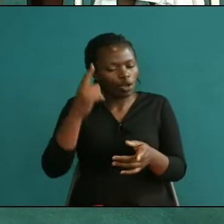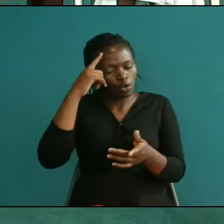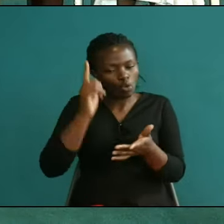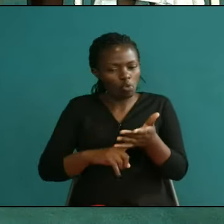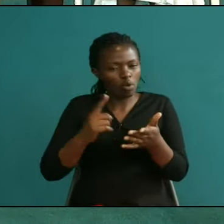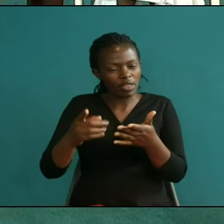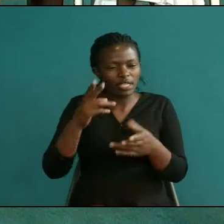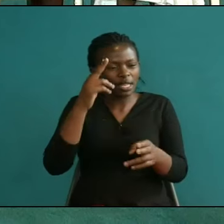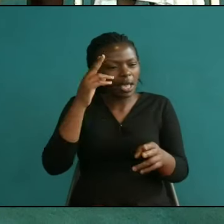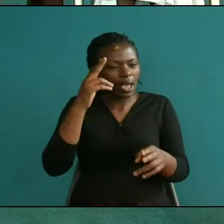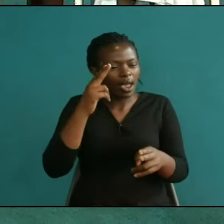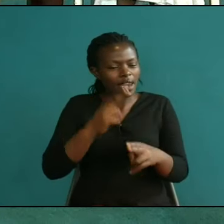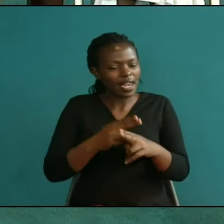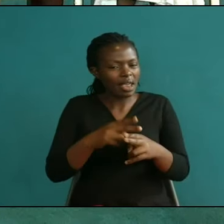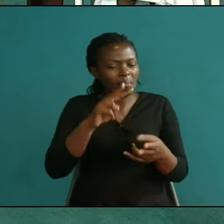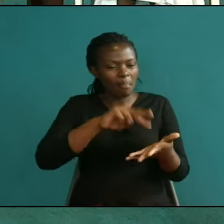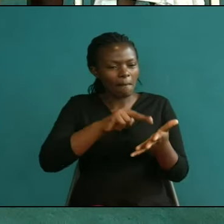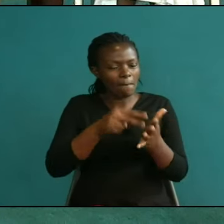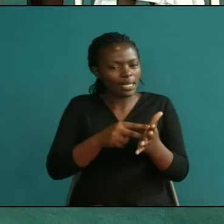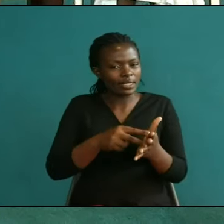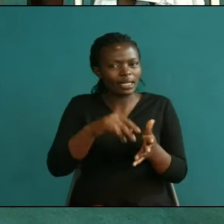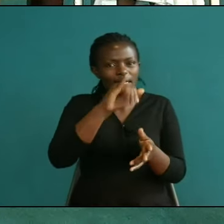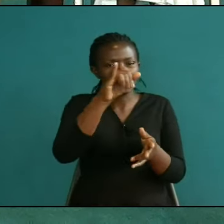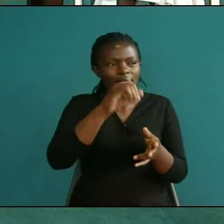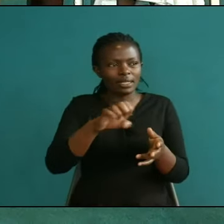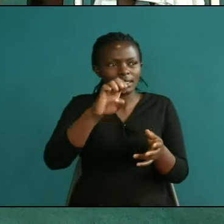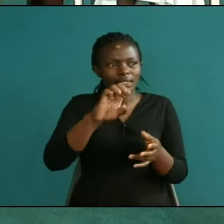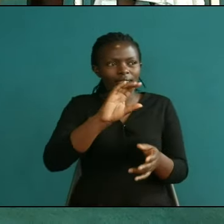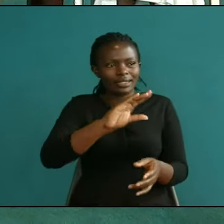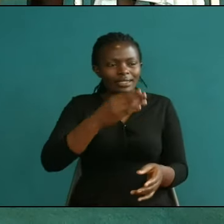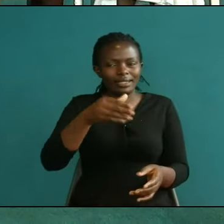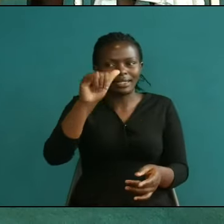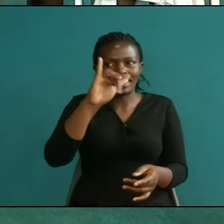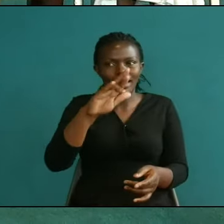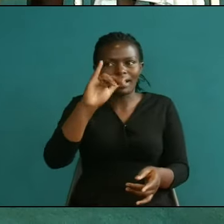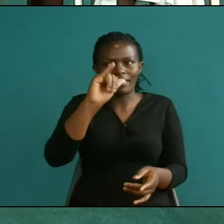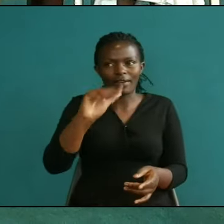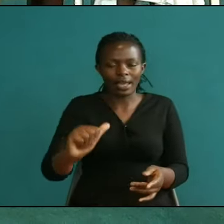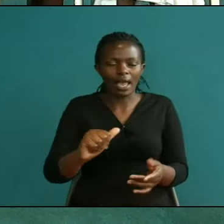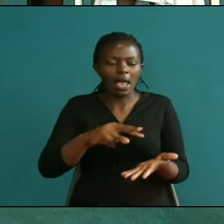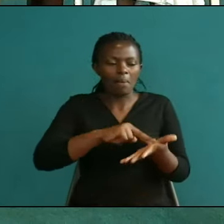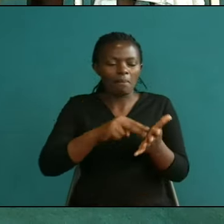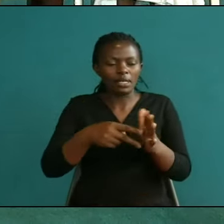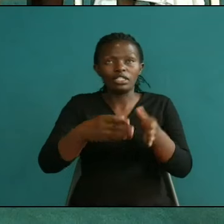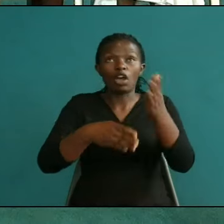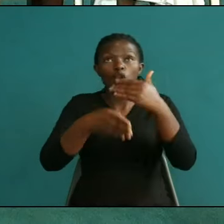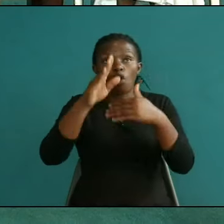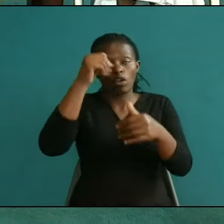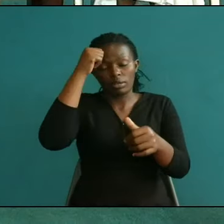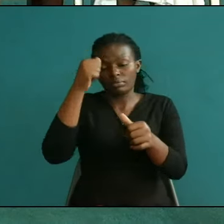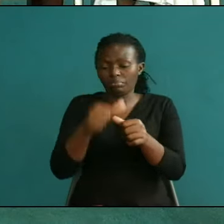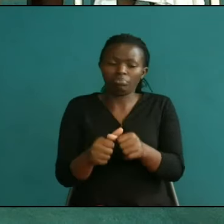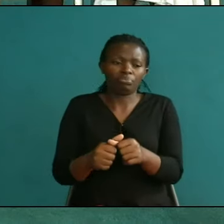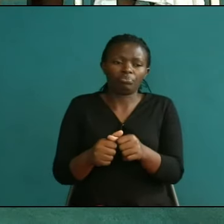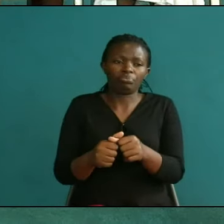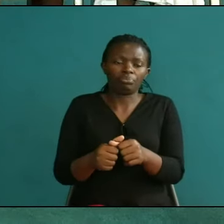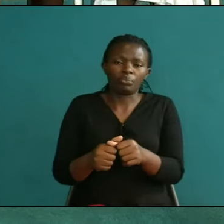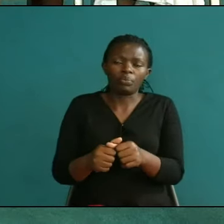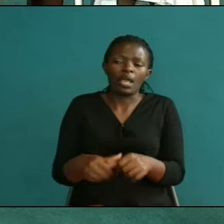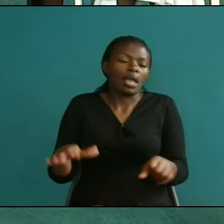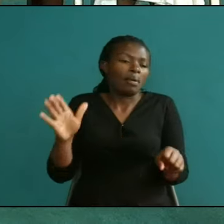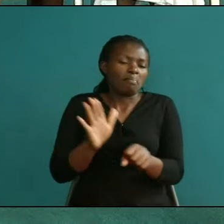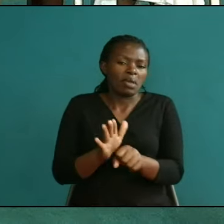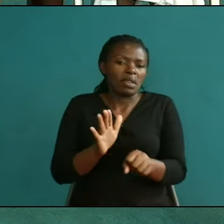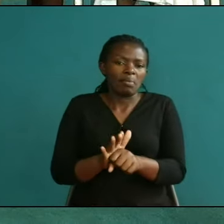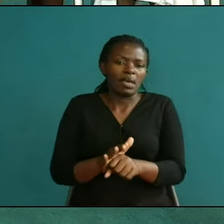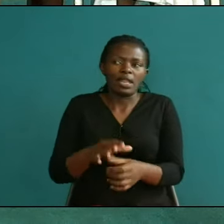means Yahweh remembers, or God remembers, as it is the case with many of the Bible prophets'